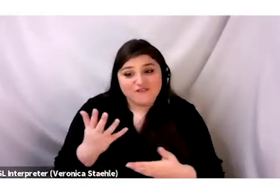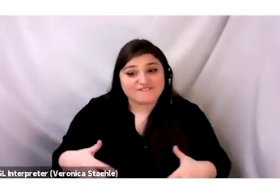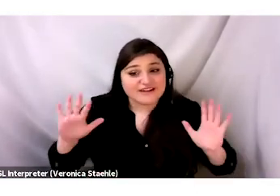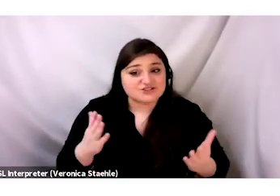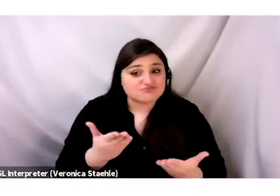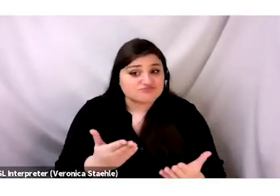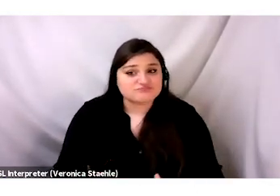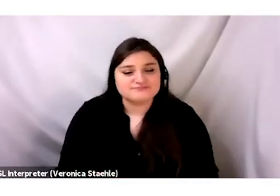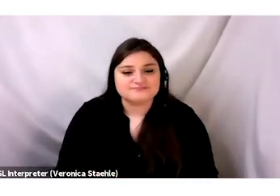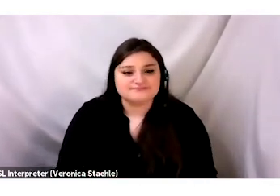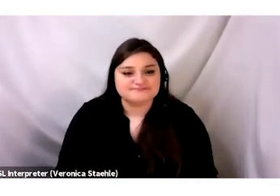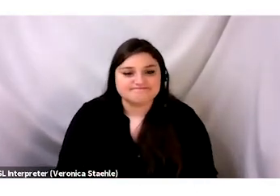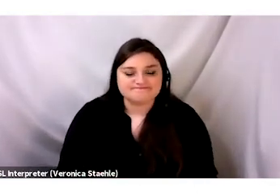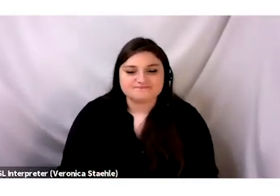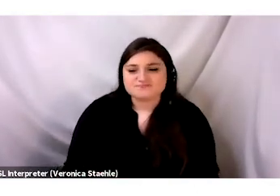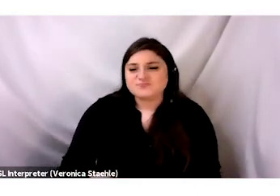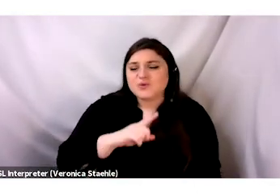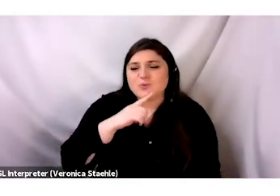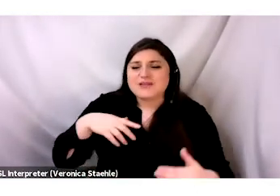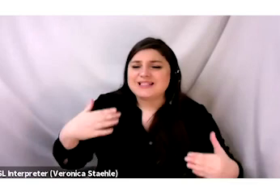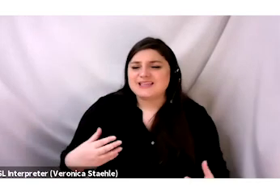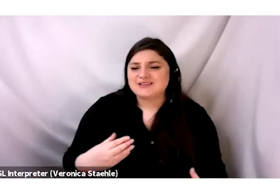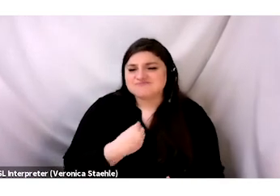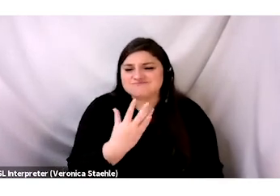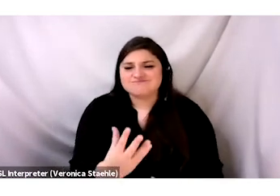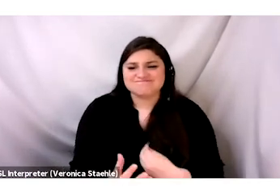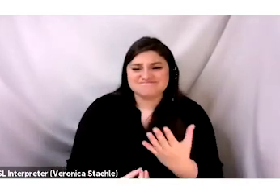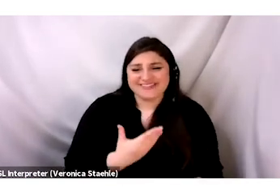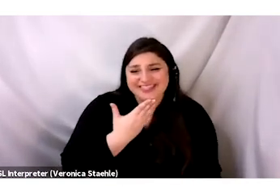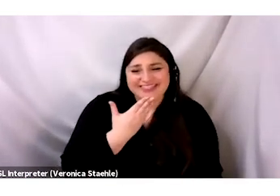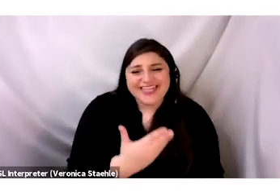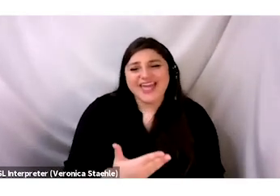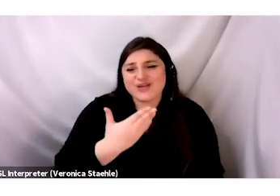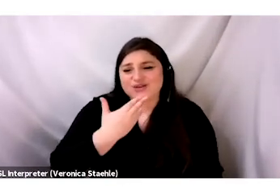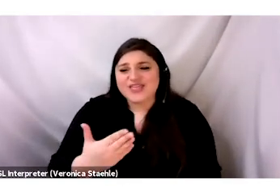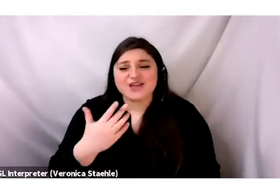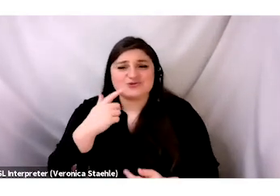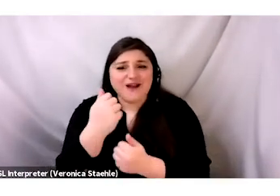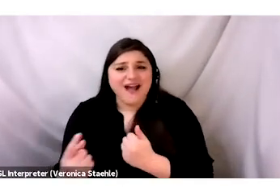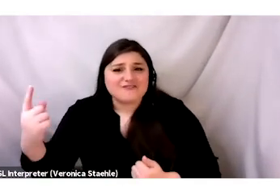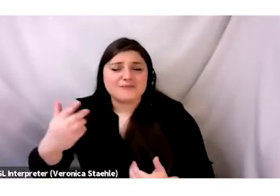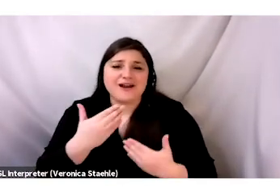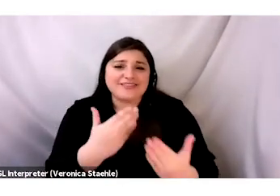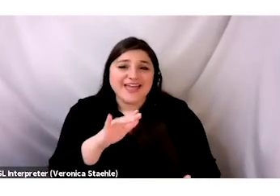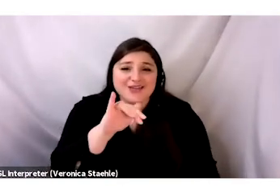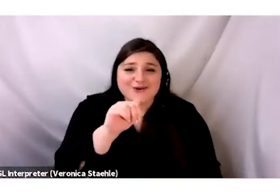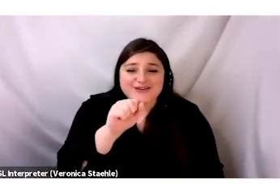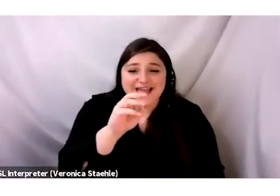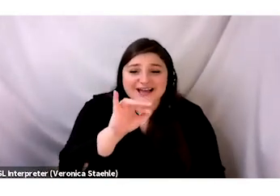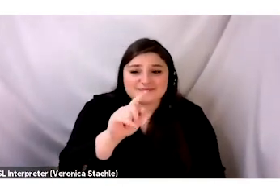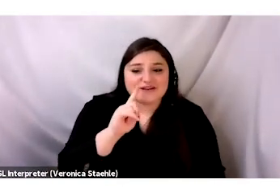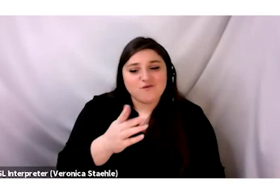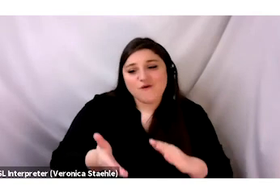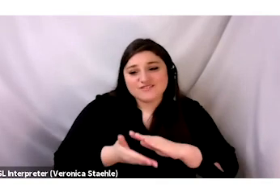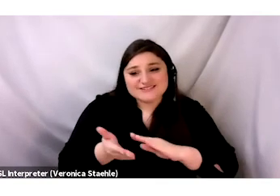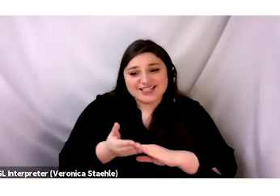we finish, please go ahead. Just an abundance of gratitude. Thank you to everybody. Thank you to you, Yasmin, for moderating so beautifully.